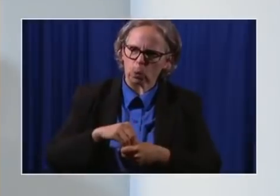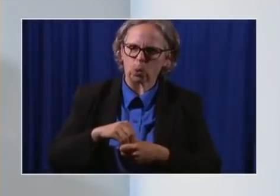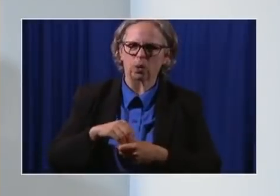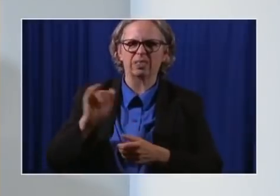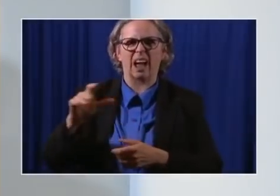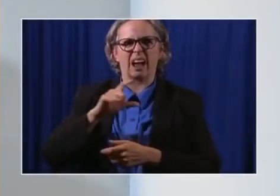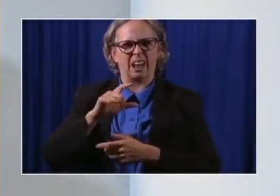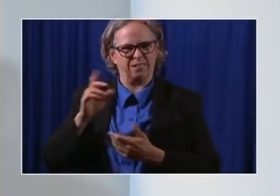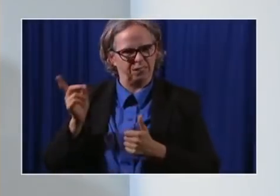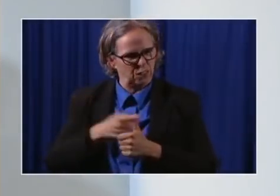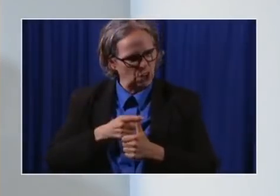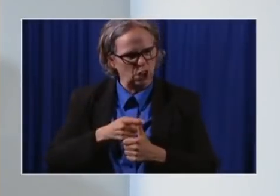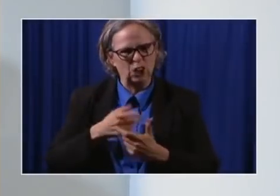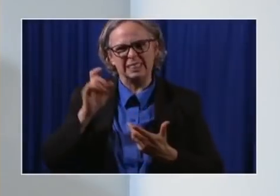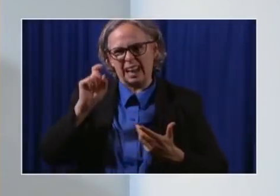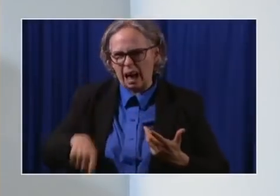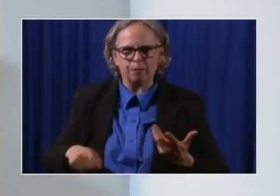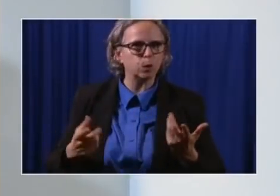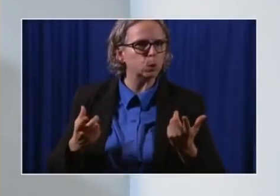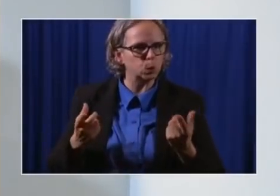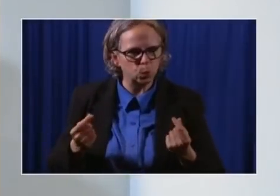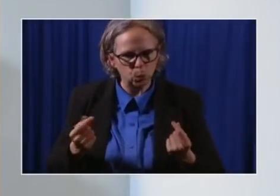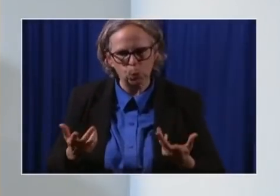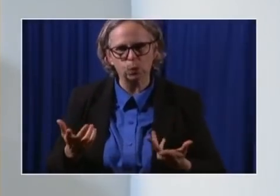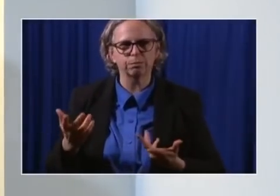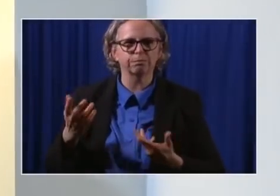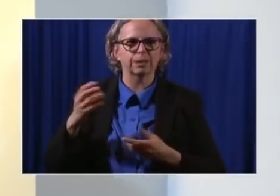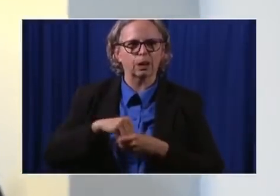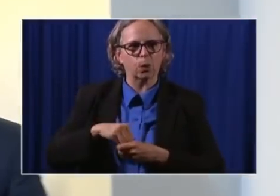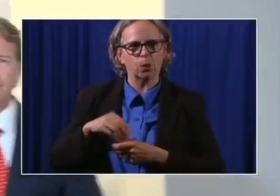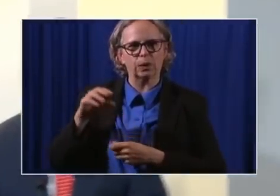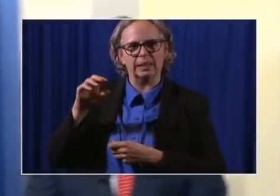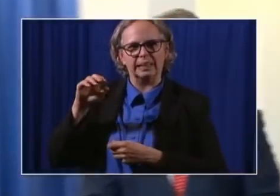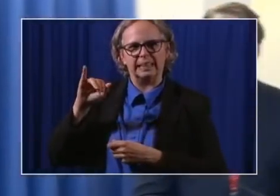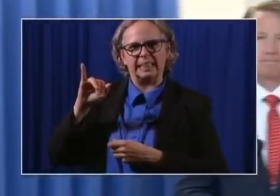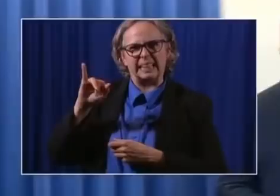of integrity and public trust. Thank you,